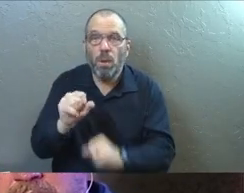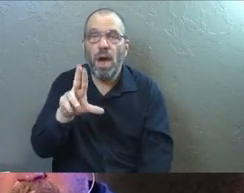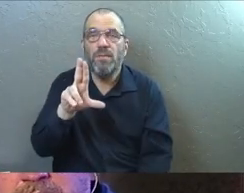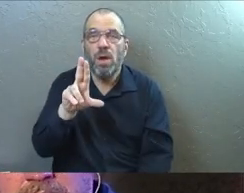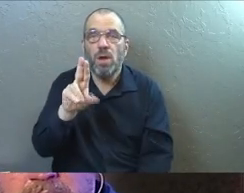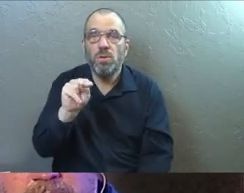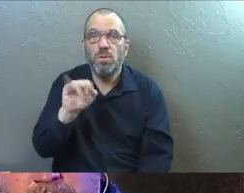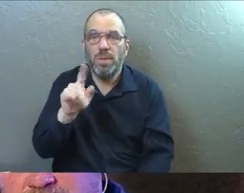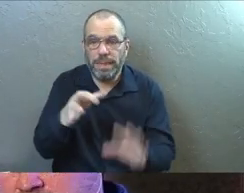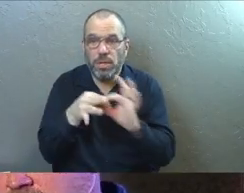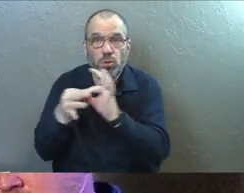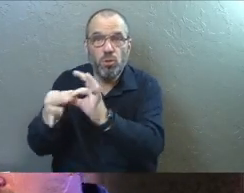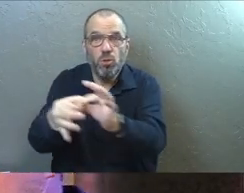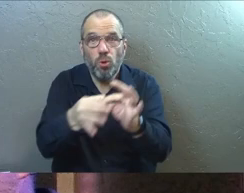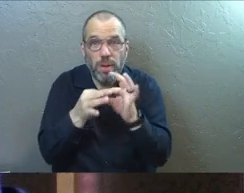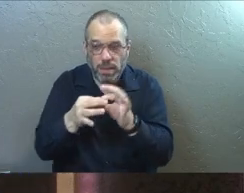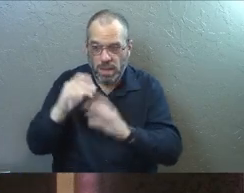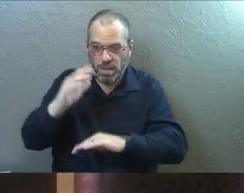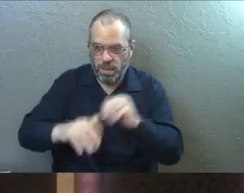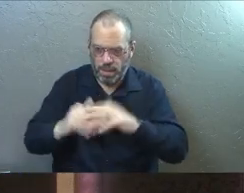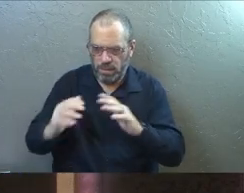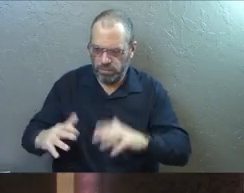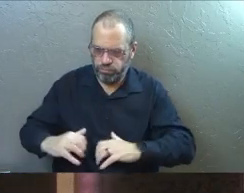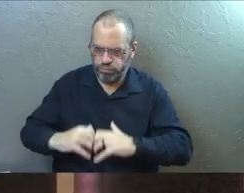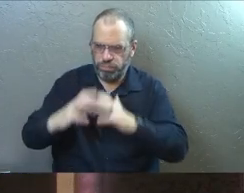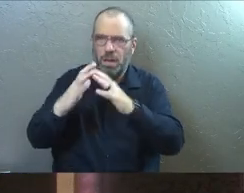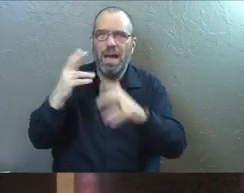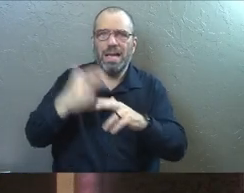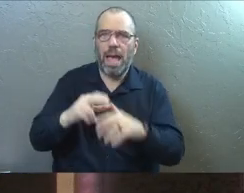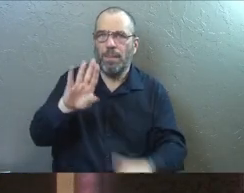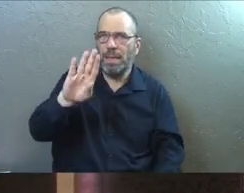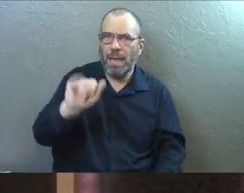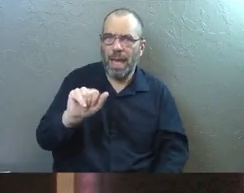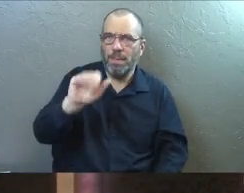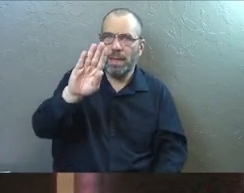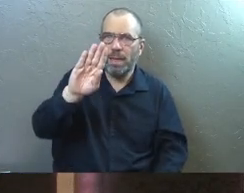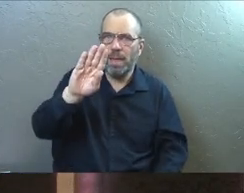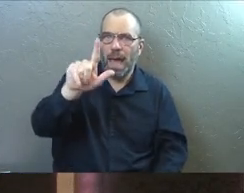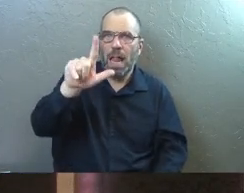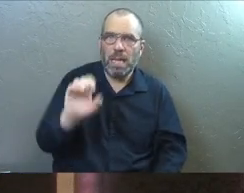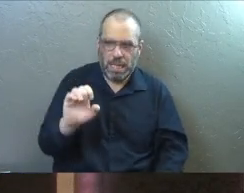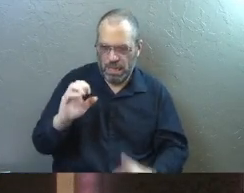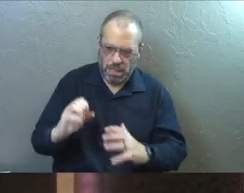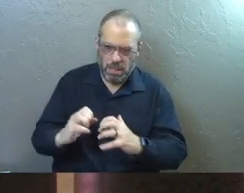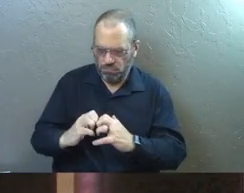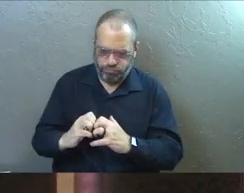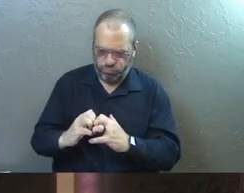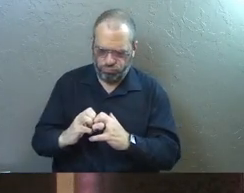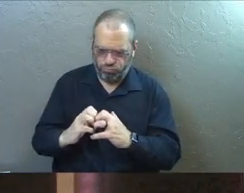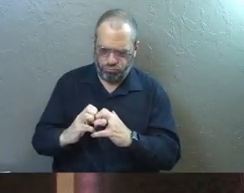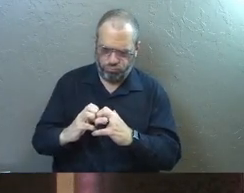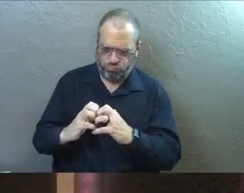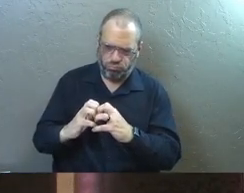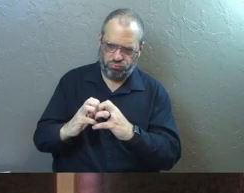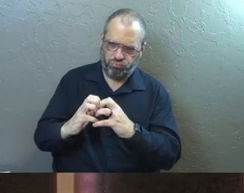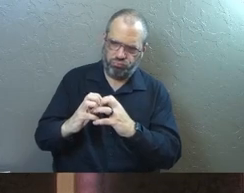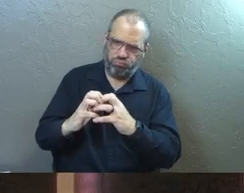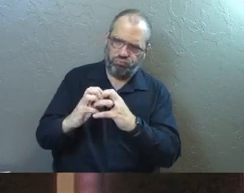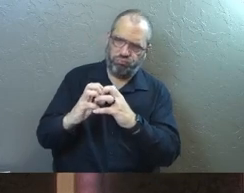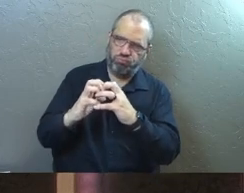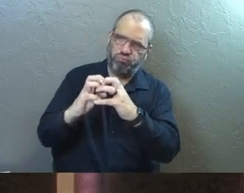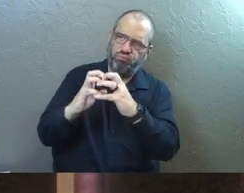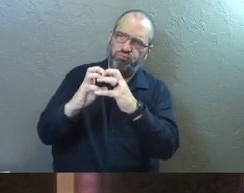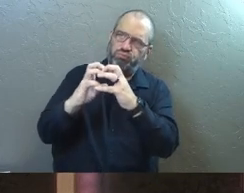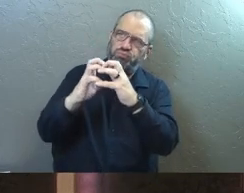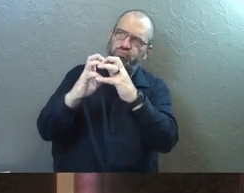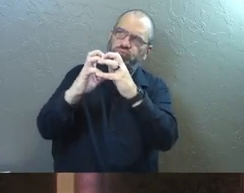unity. And so they build this city. It's a place called Babel. And they build this great city and they build a tower in the center